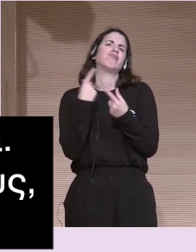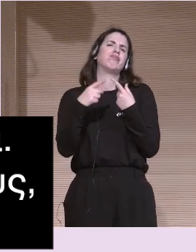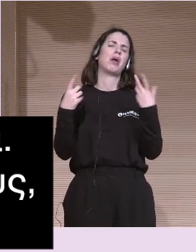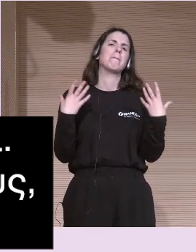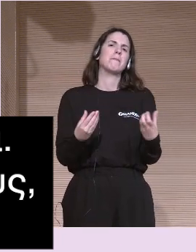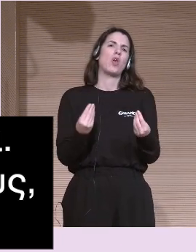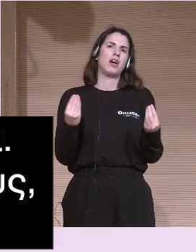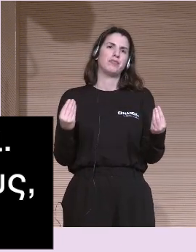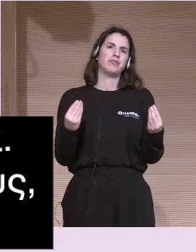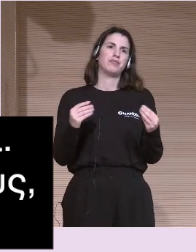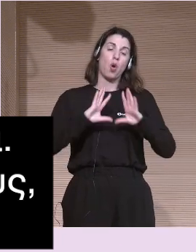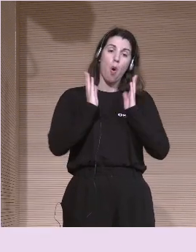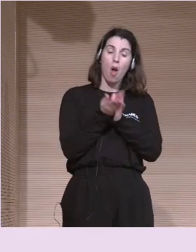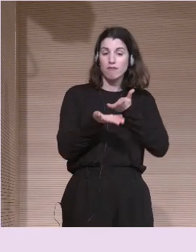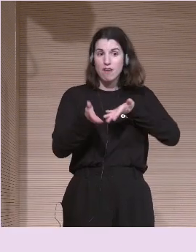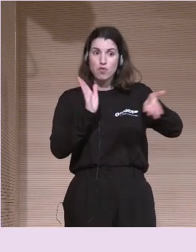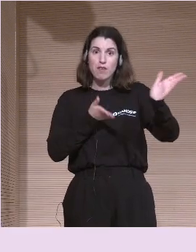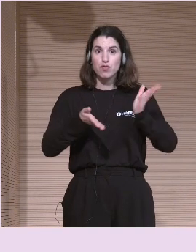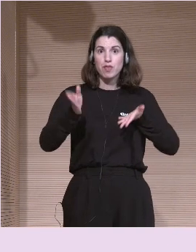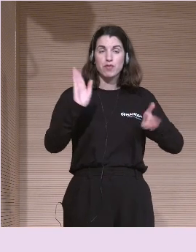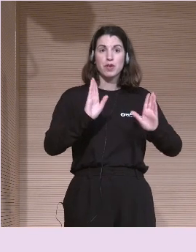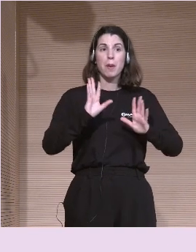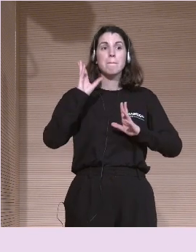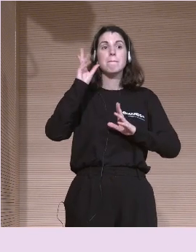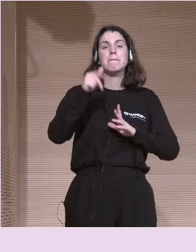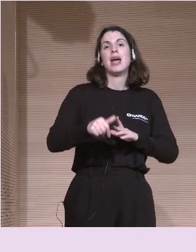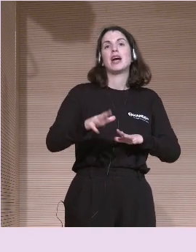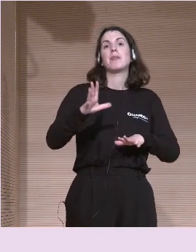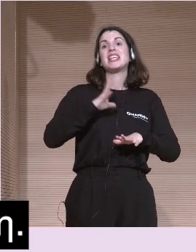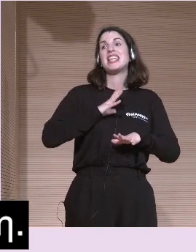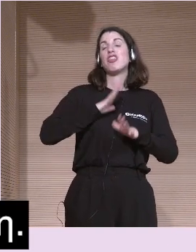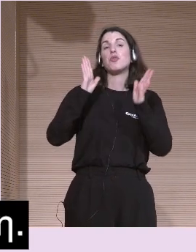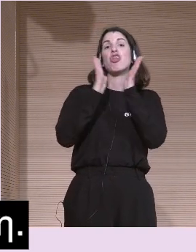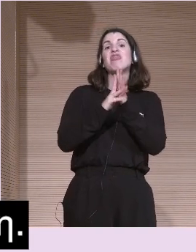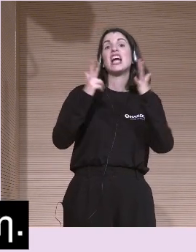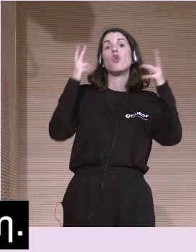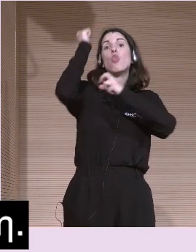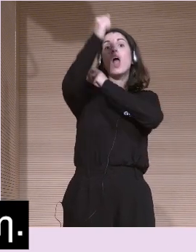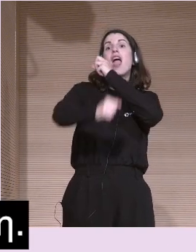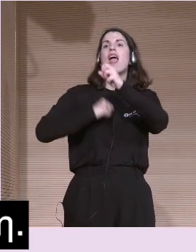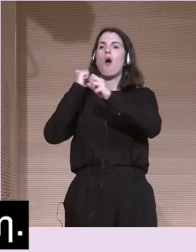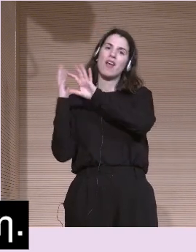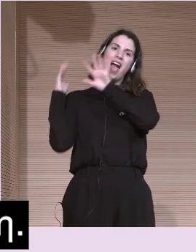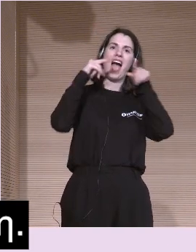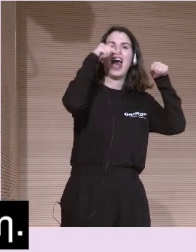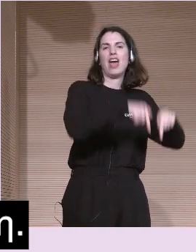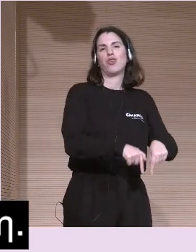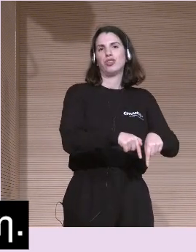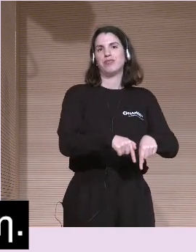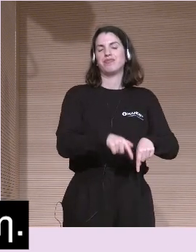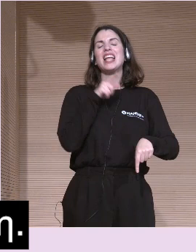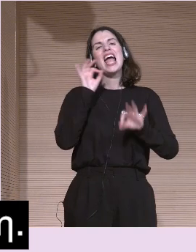are ancient Egyptians and Victorians. But I think, just a kind of playful approach sometimes is a way of making